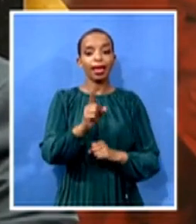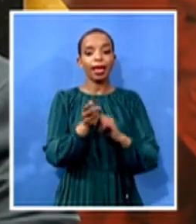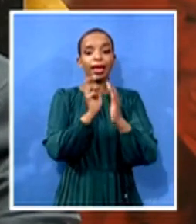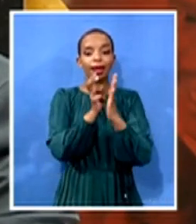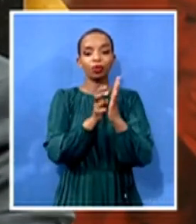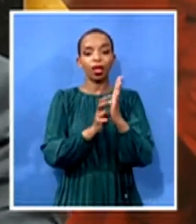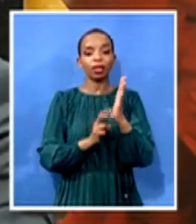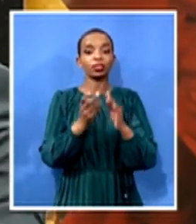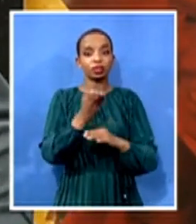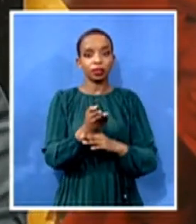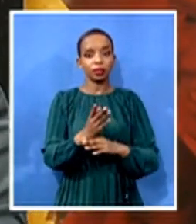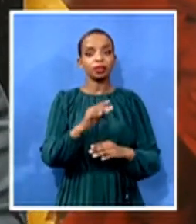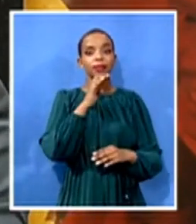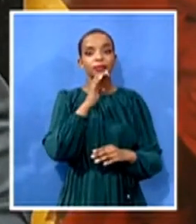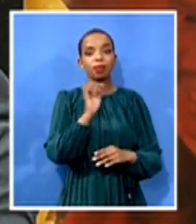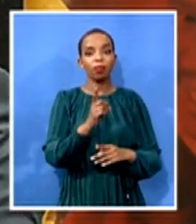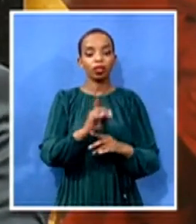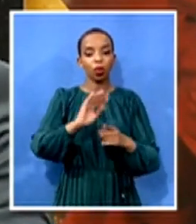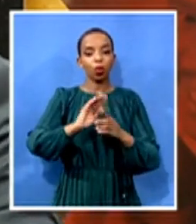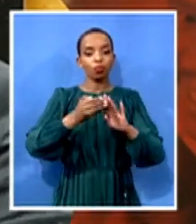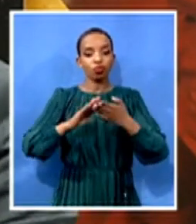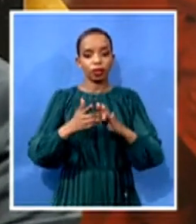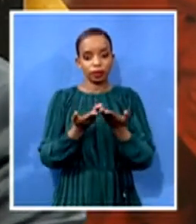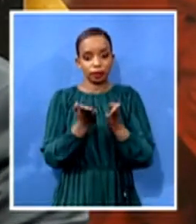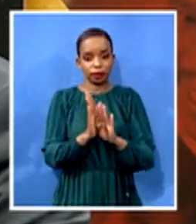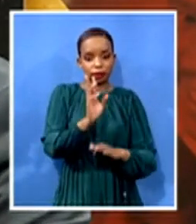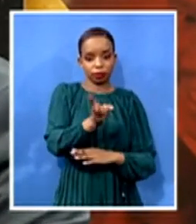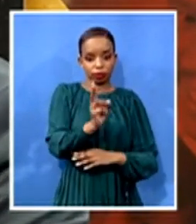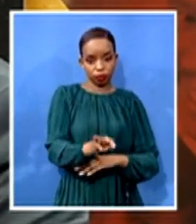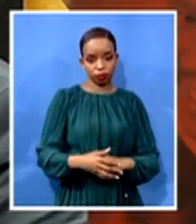communities. On behalf of